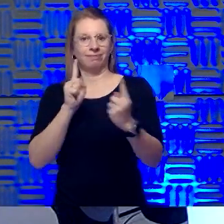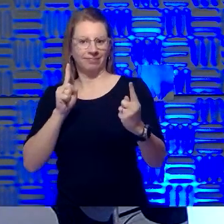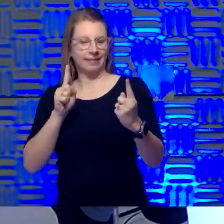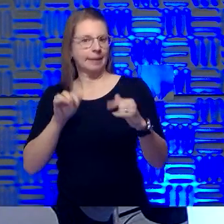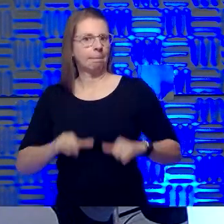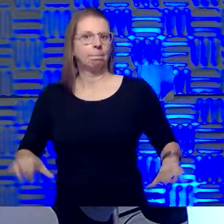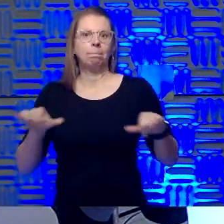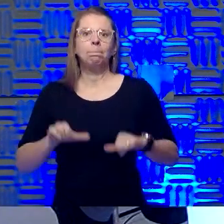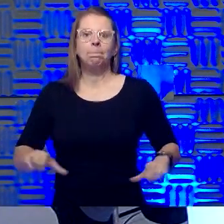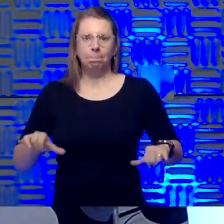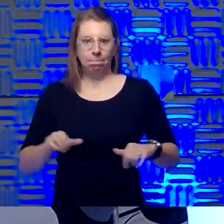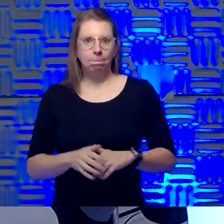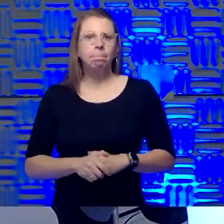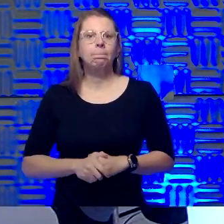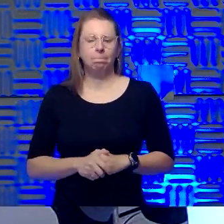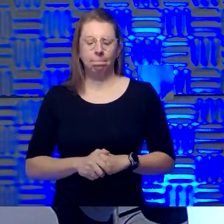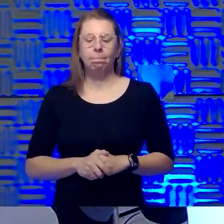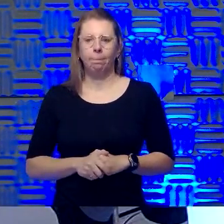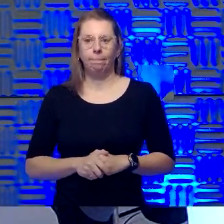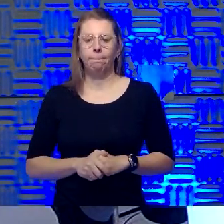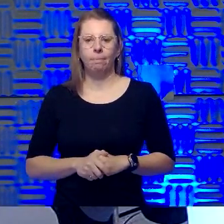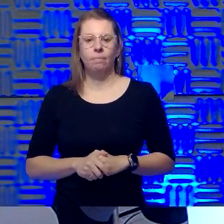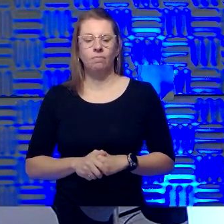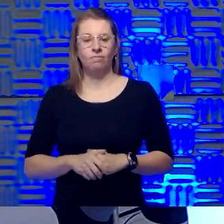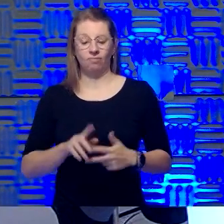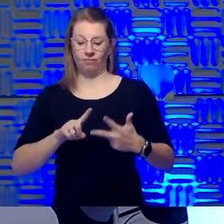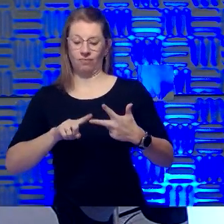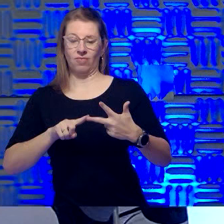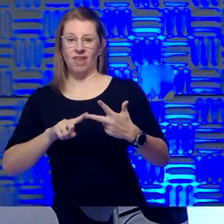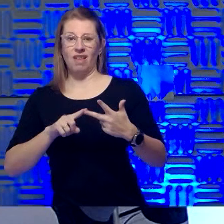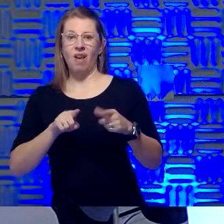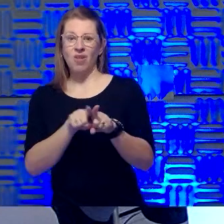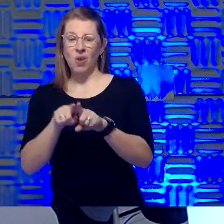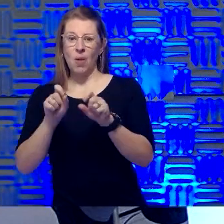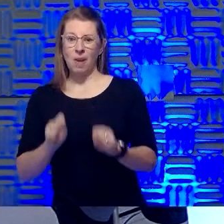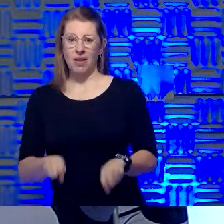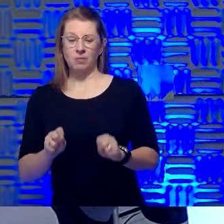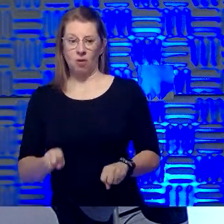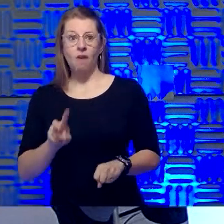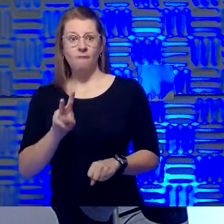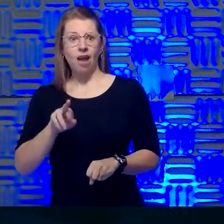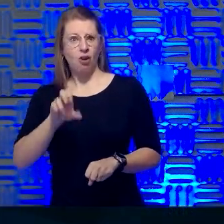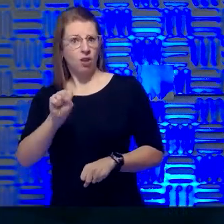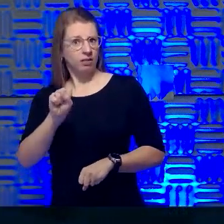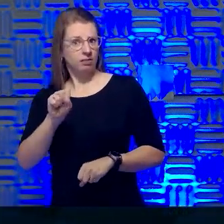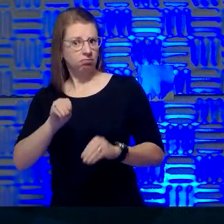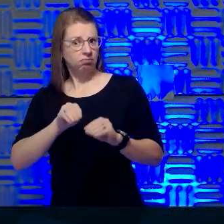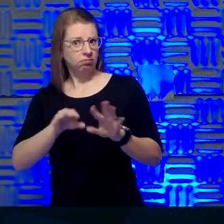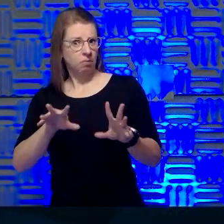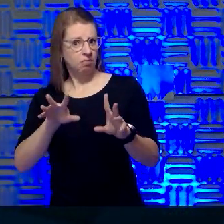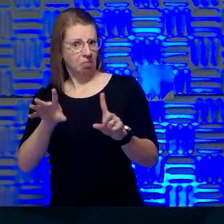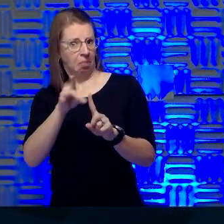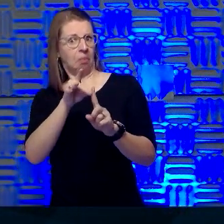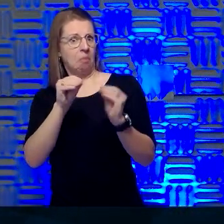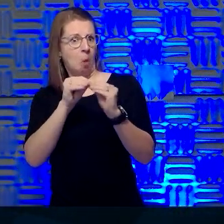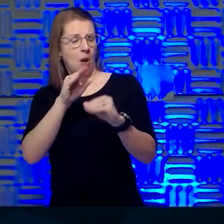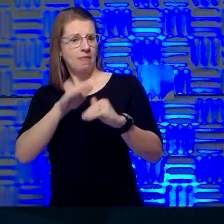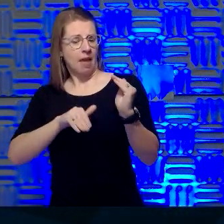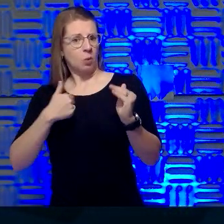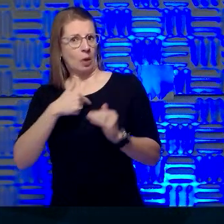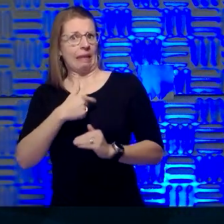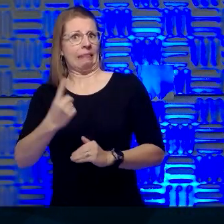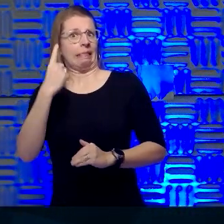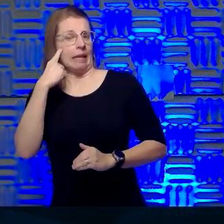Yeah. And I would say that it's very possible that we do have the virus, maybe more than we think we do, and that's why